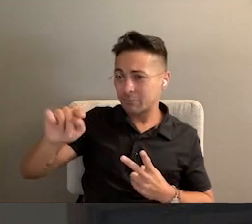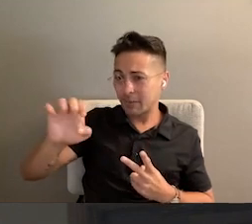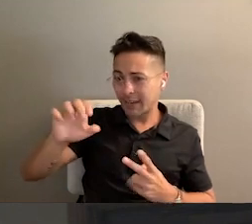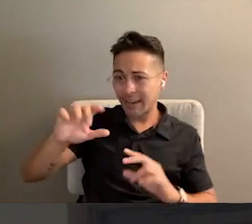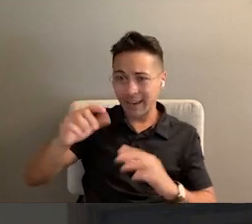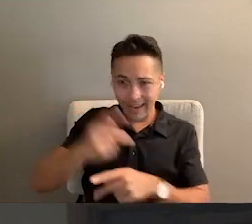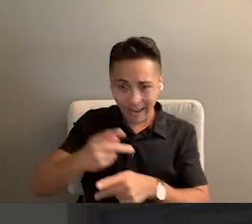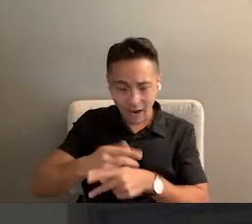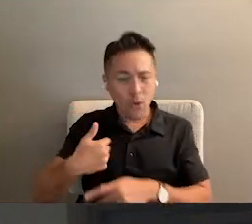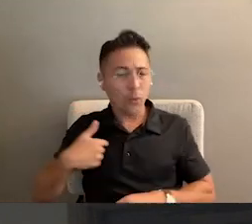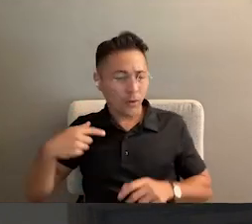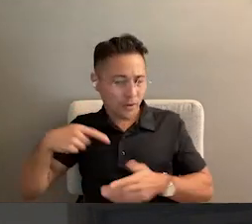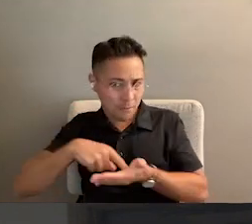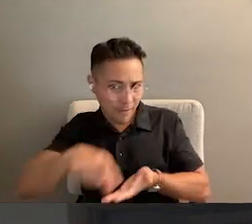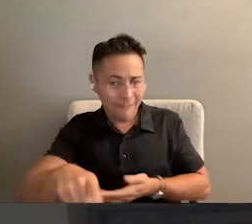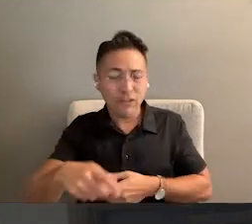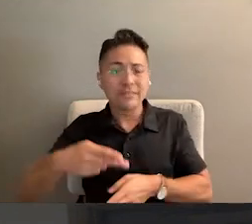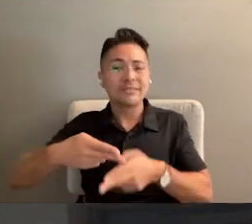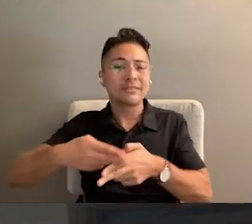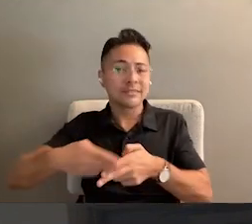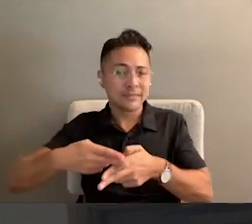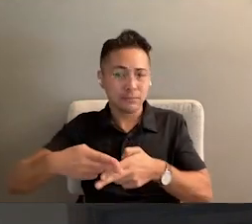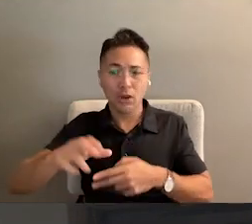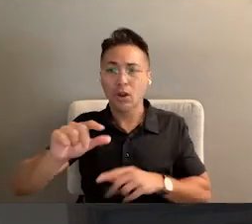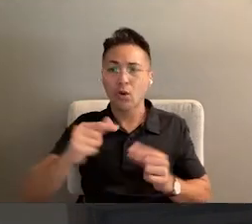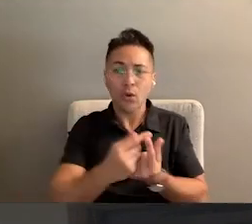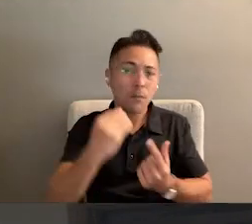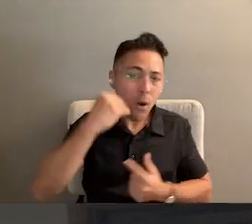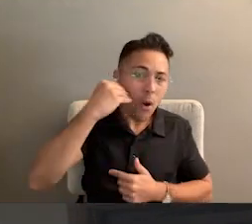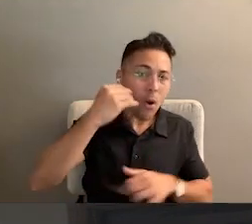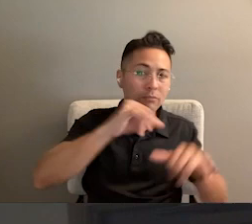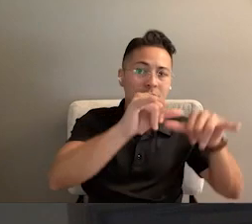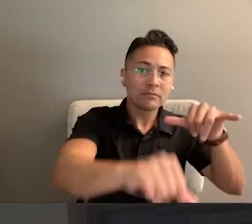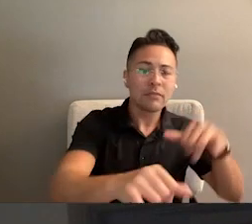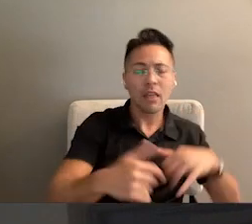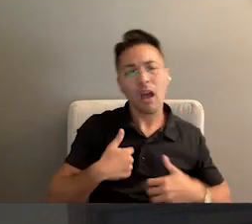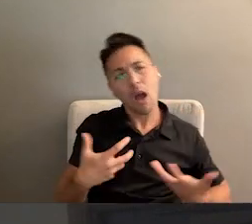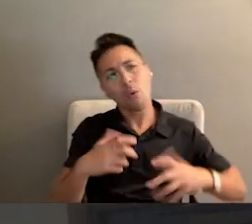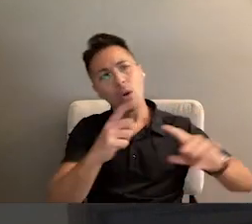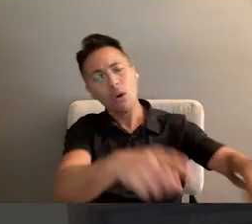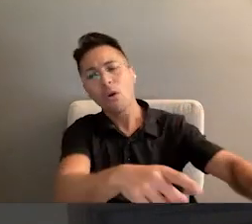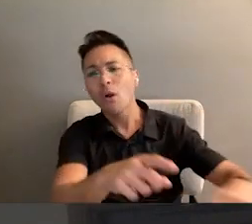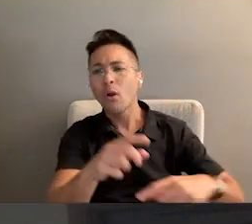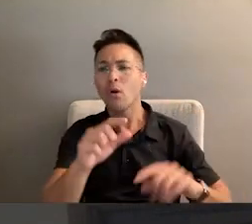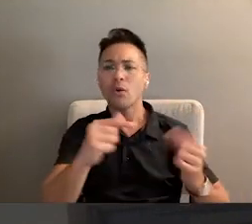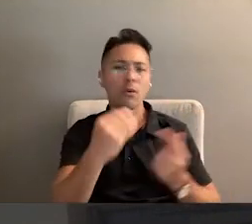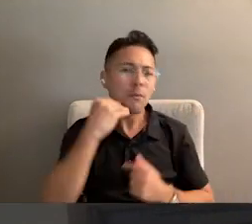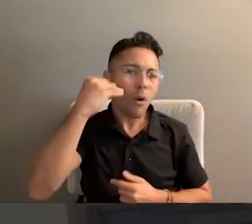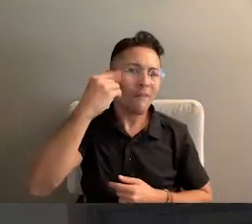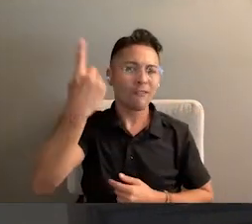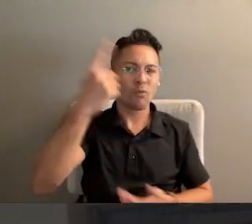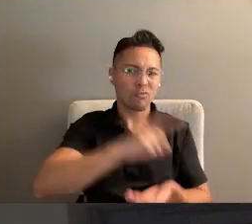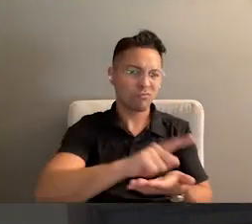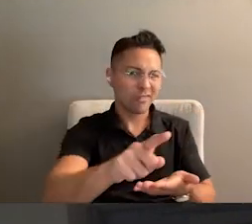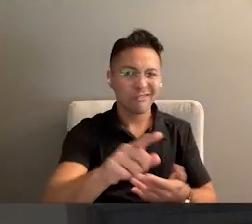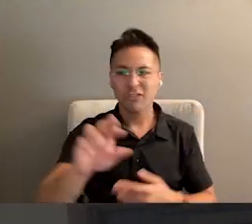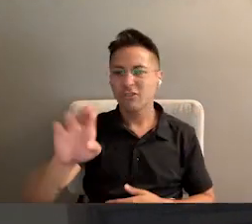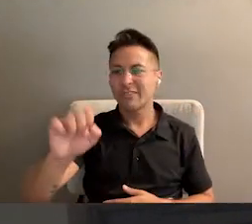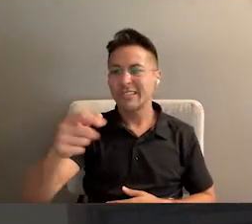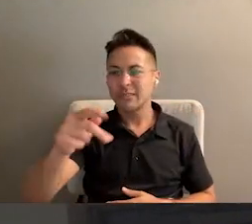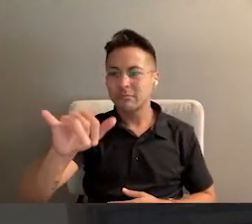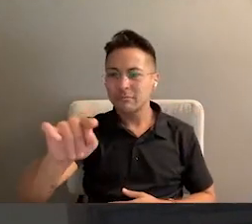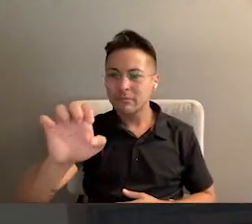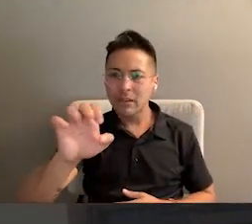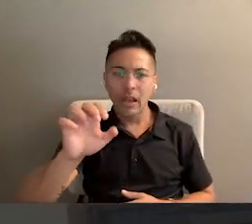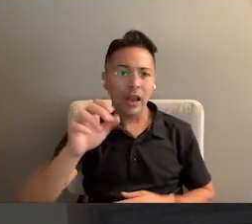or if you need respite care at a group home, we can pay for temporary group home stays, right? So I want to go to a group home